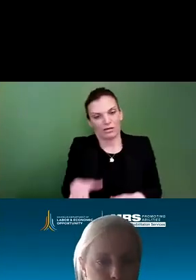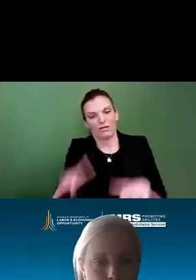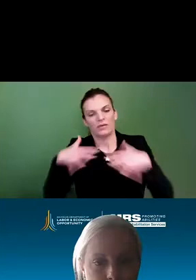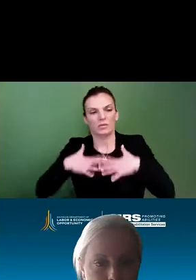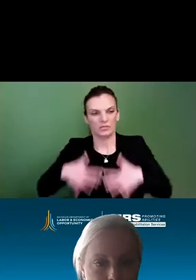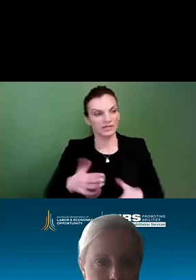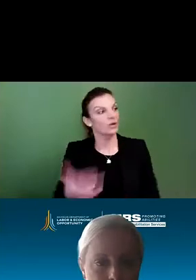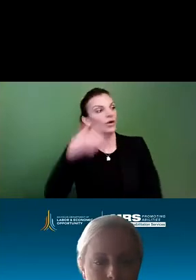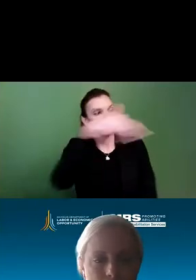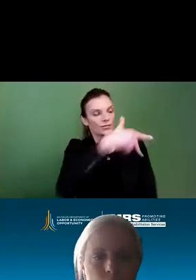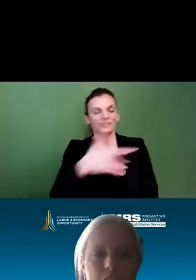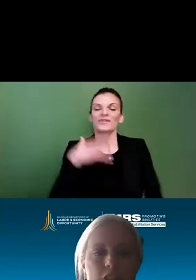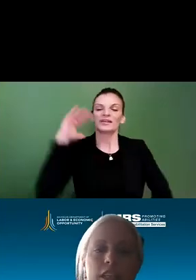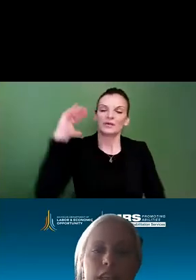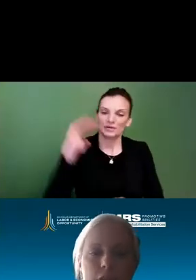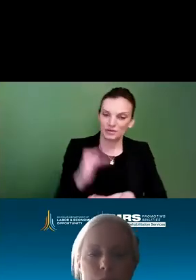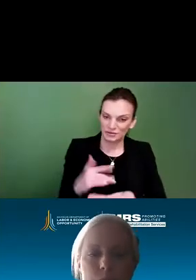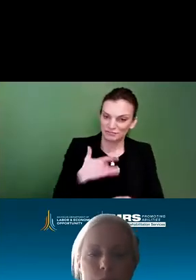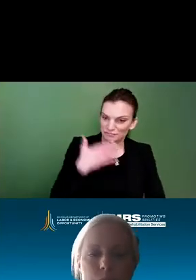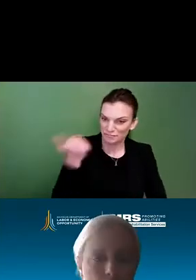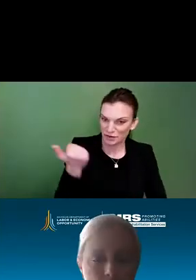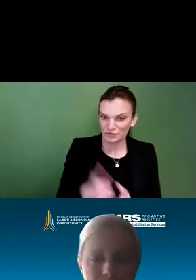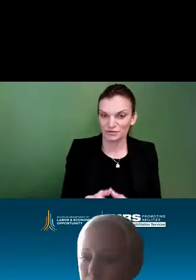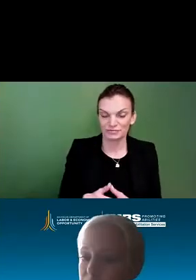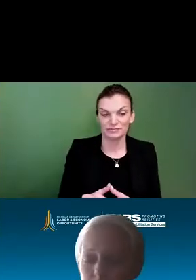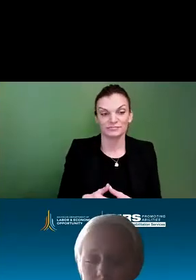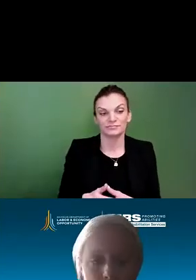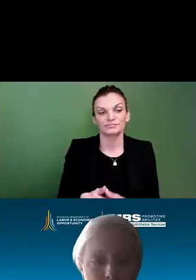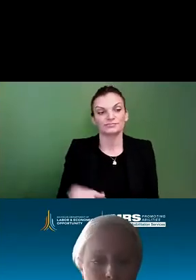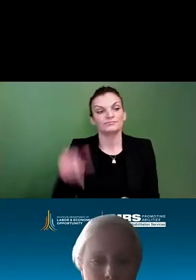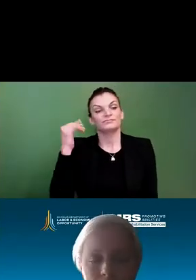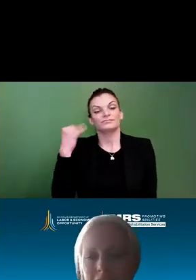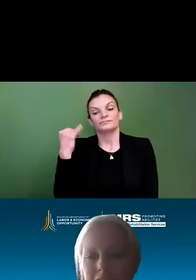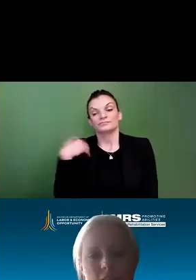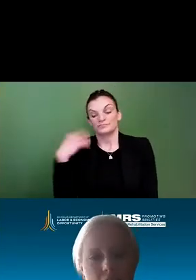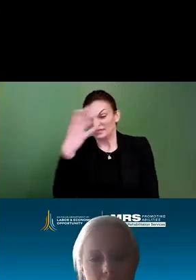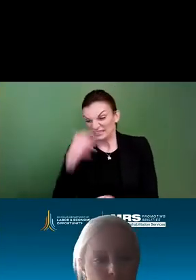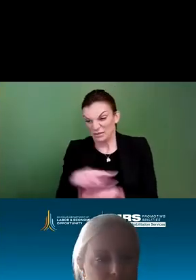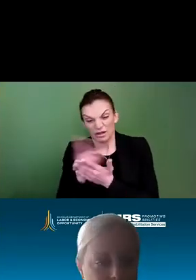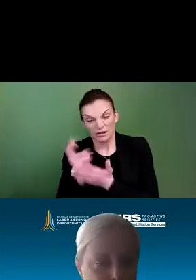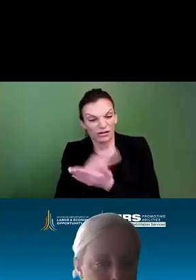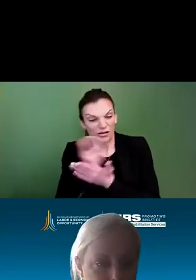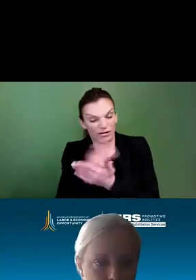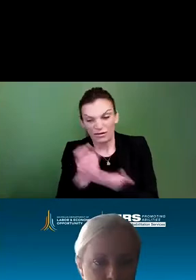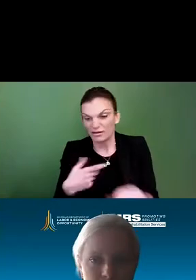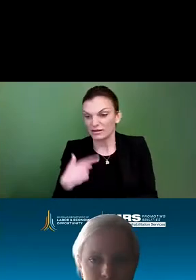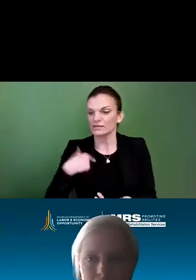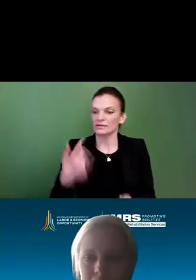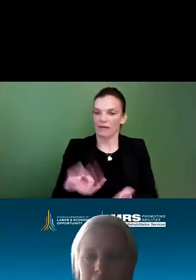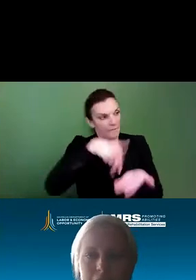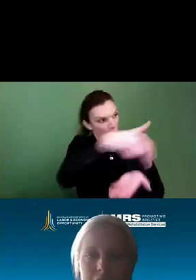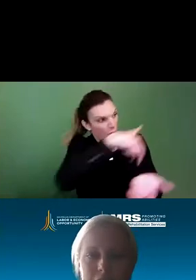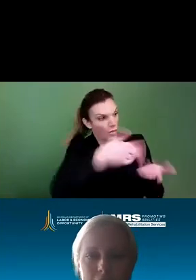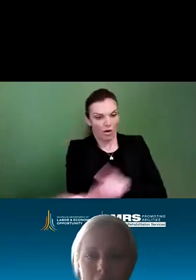Who doesn't want to do that? And reducing your risk of depression, helping you sleep better. It's very important to get up and stretch.